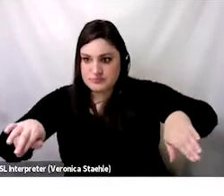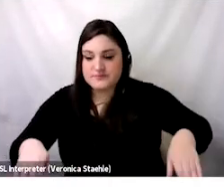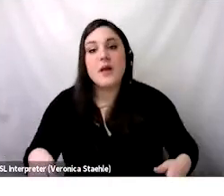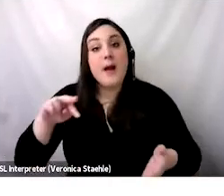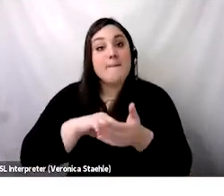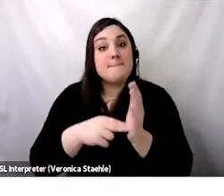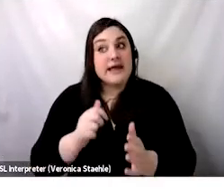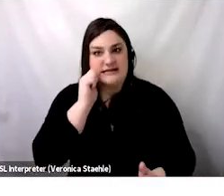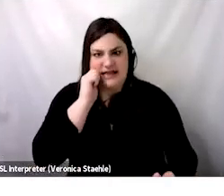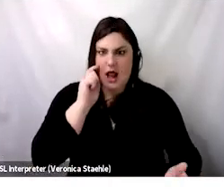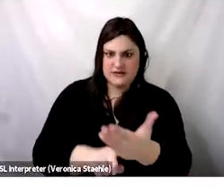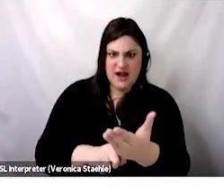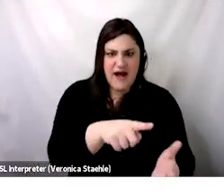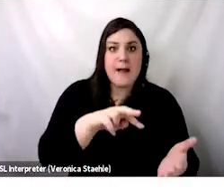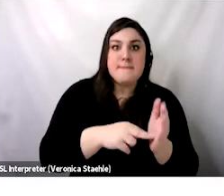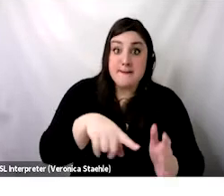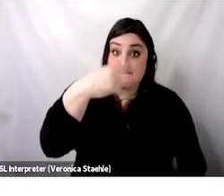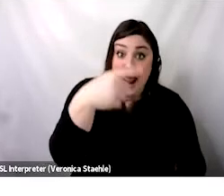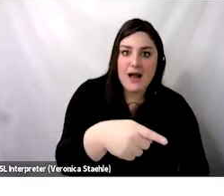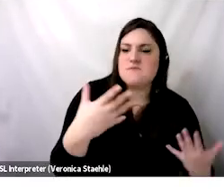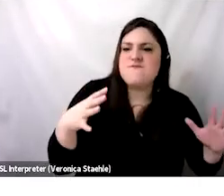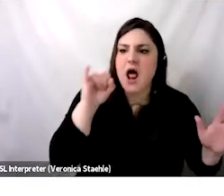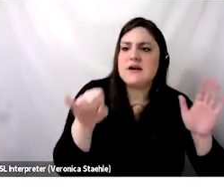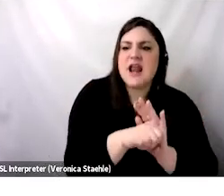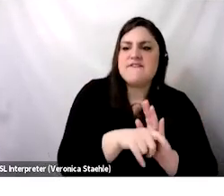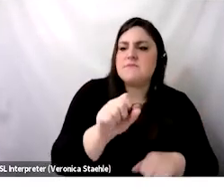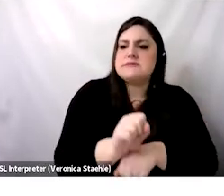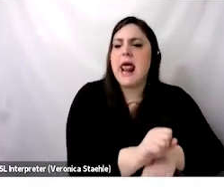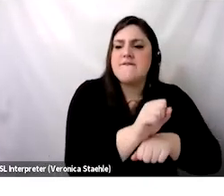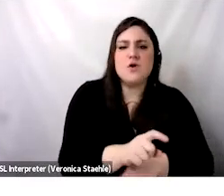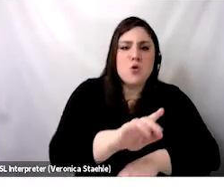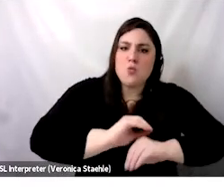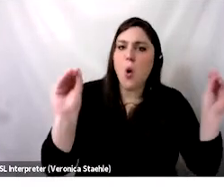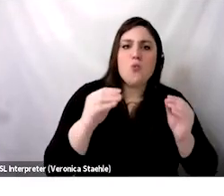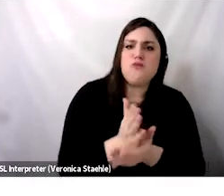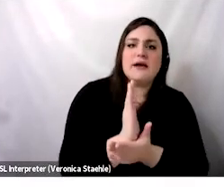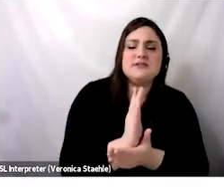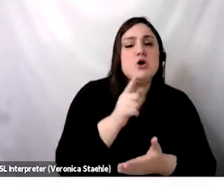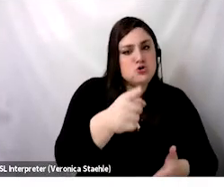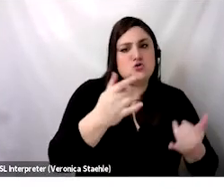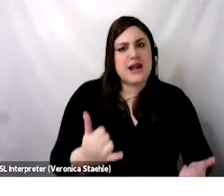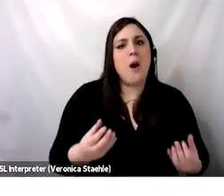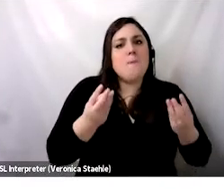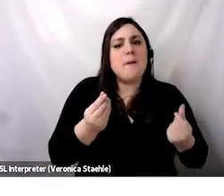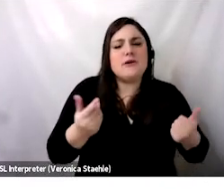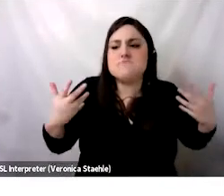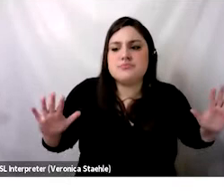Black, you were automatically a slave with no rights because now you were property and subhuman.